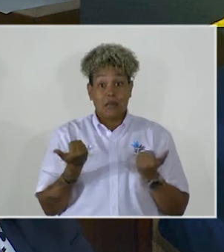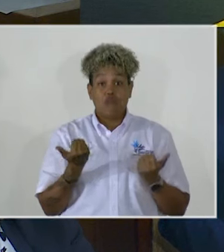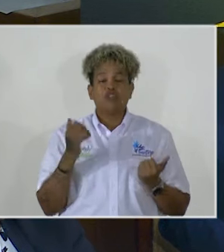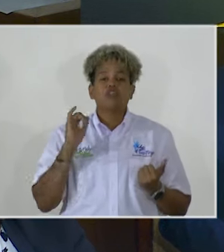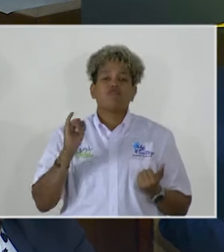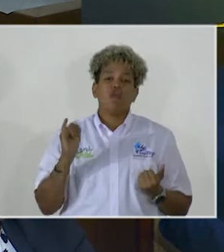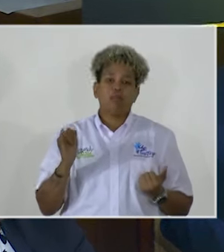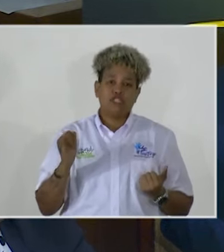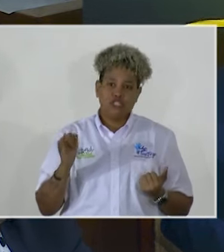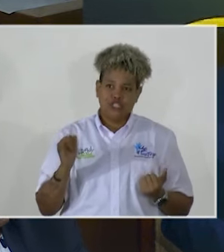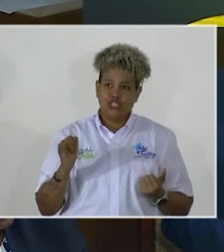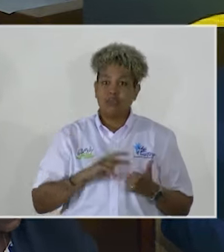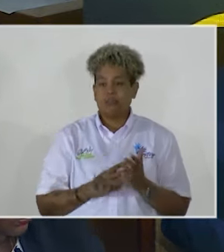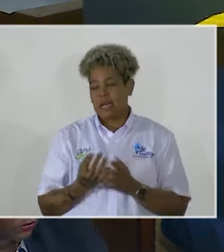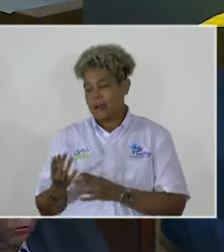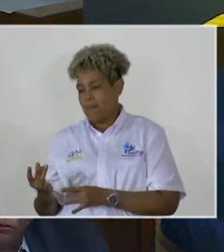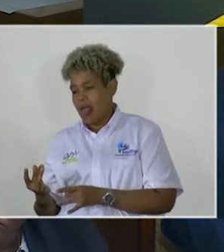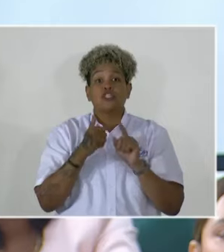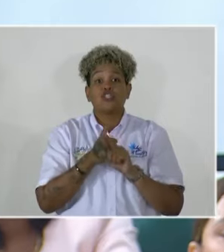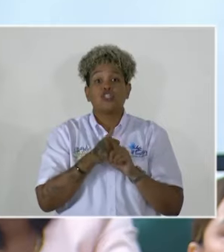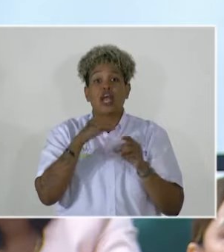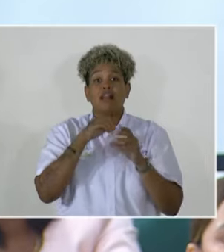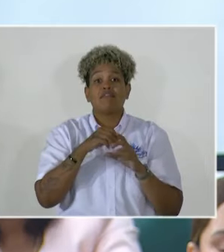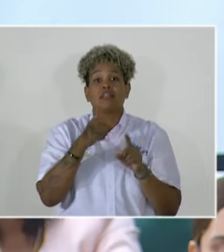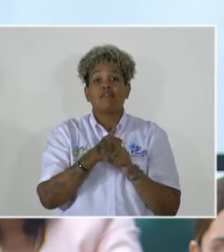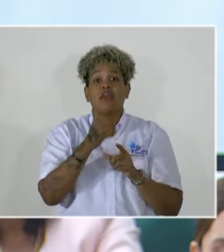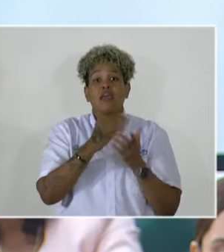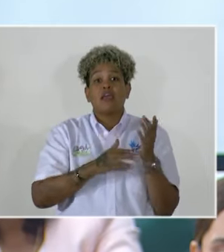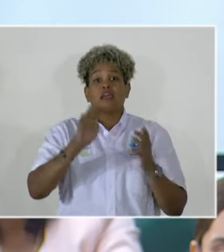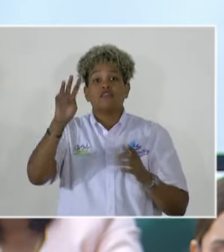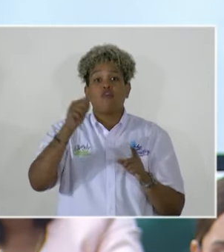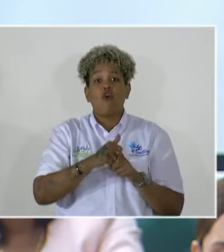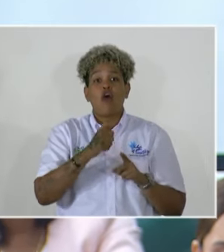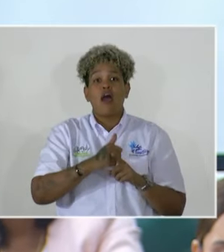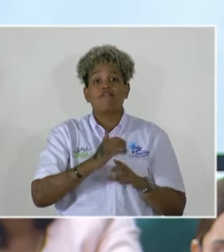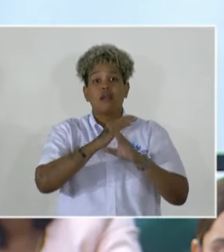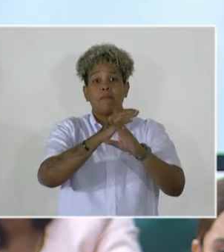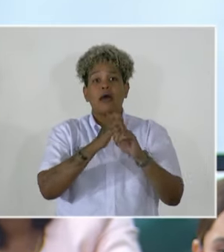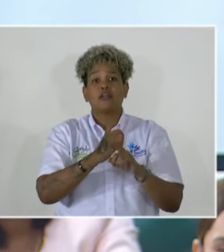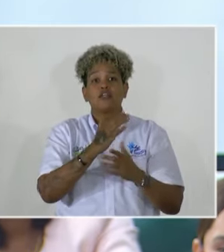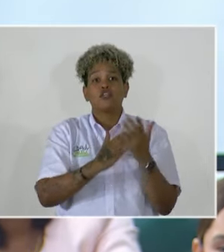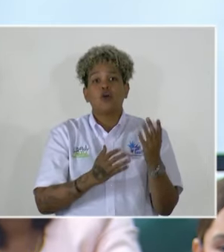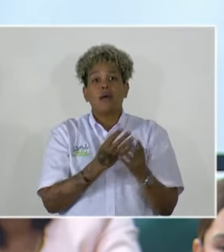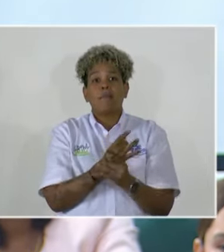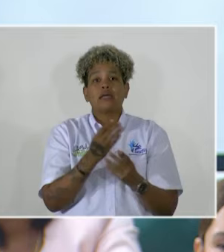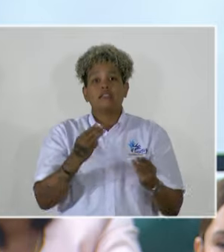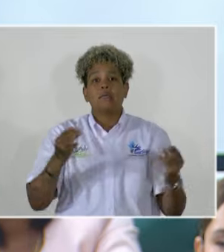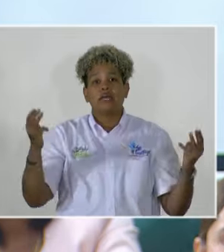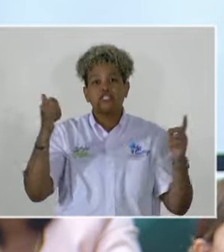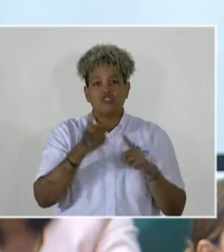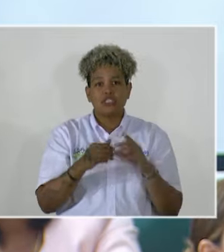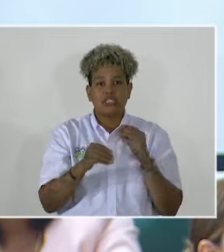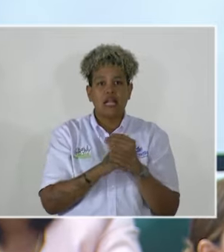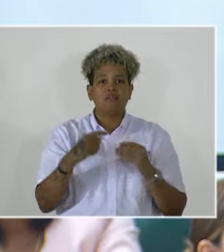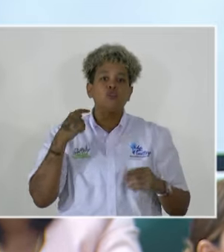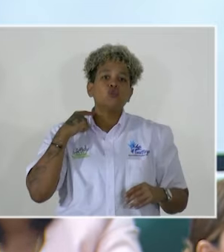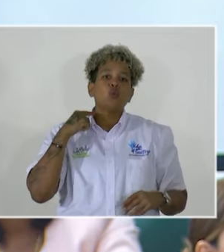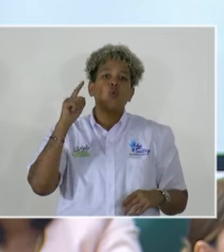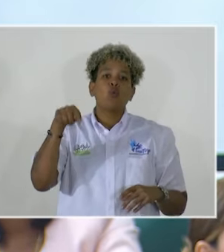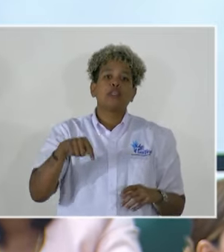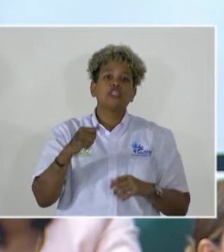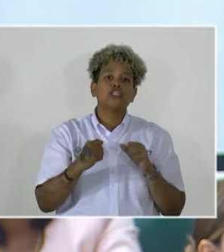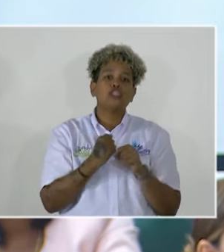will also enter phase four of the ban on some plastic materials on June 1 of this